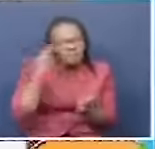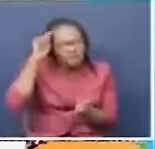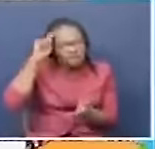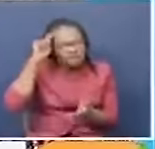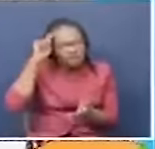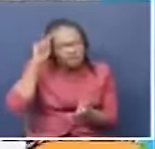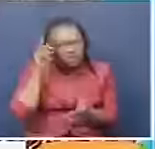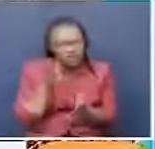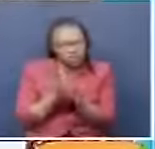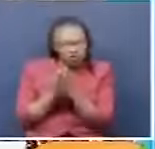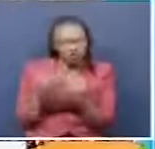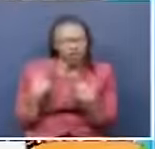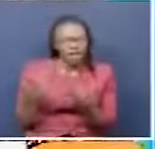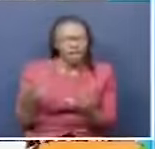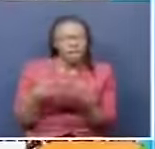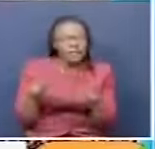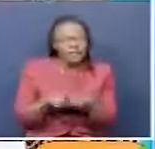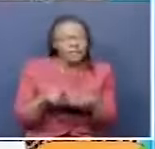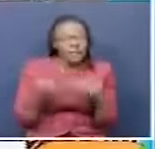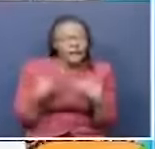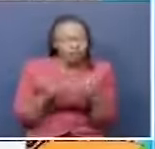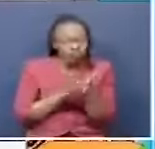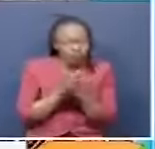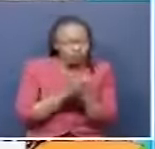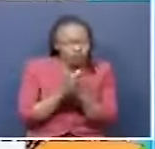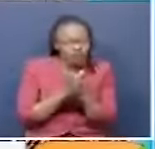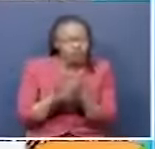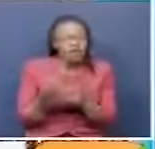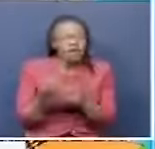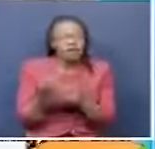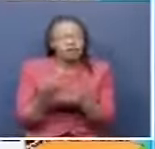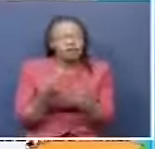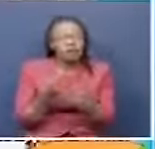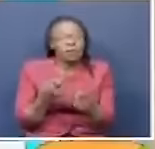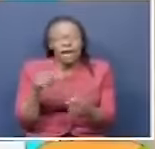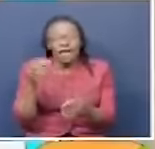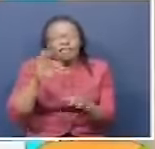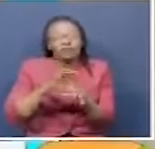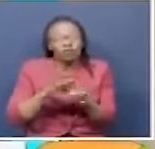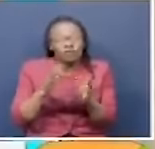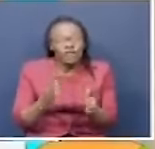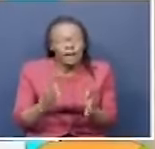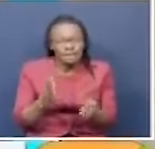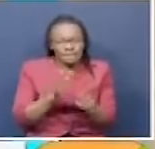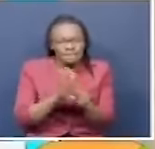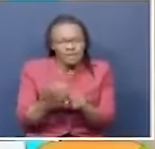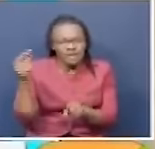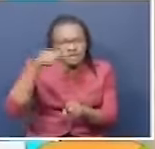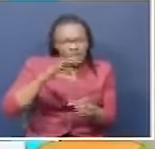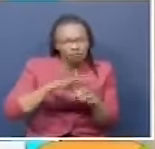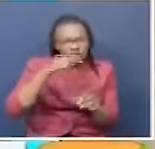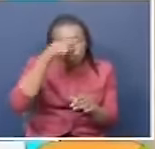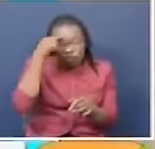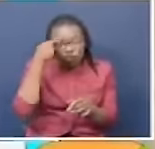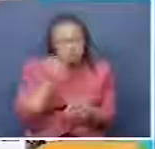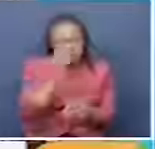that are behind you, mm-hmm. but then there's also the fact that the motivation of actually coming out and vote. Most people will come out and vote because of your candidate who you are trying